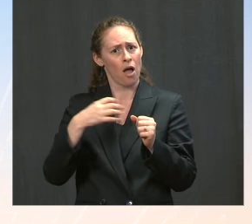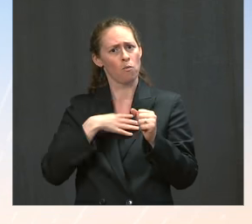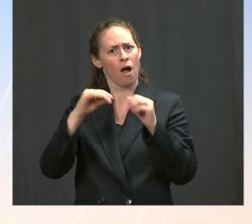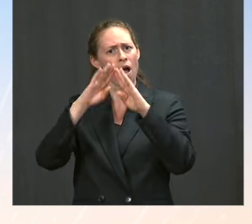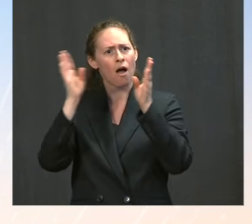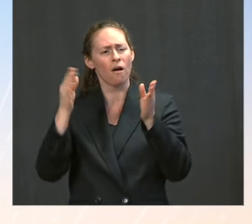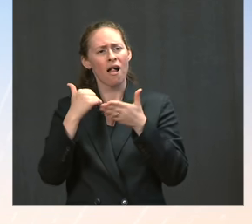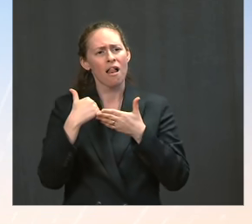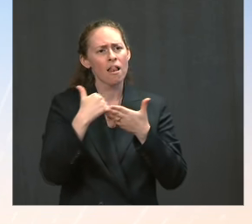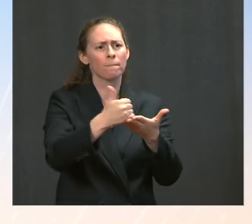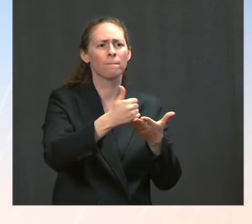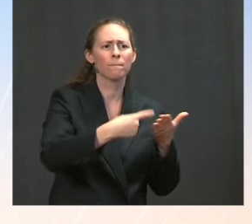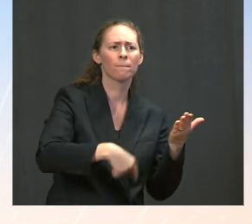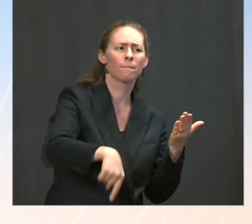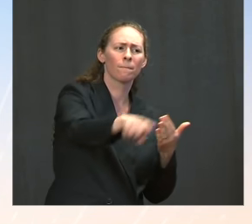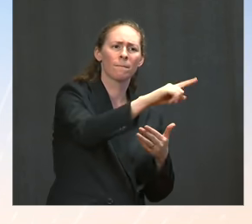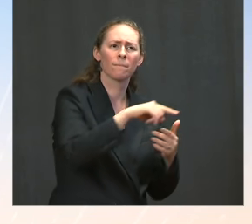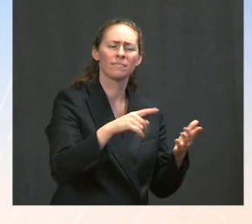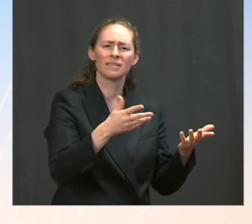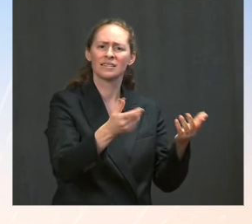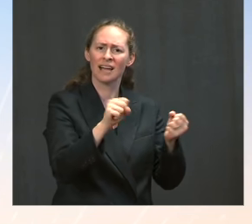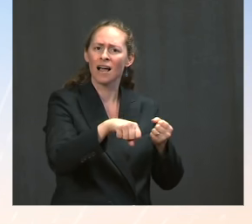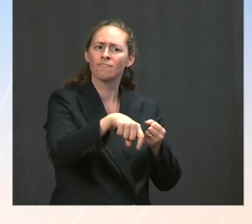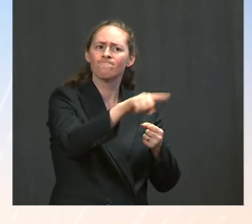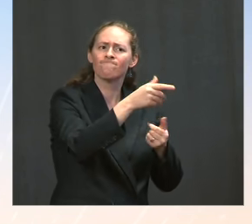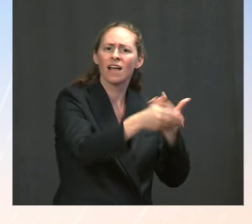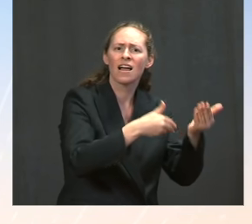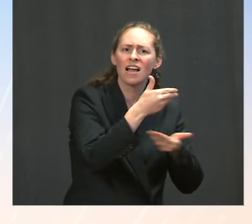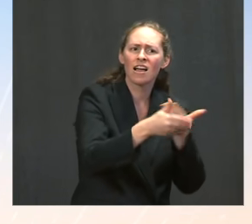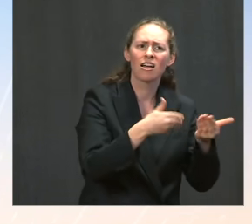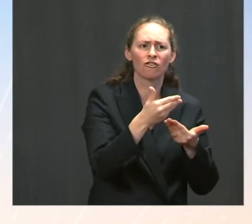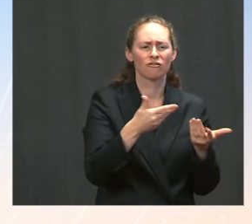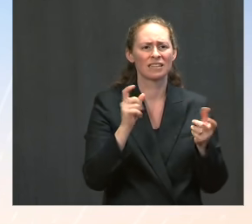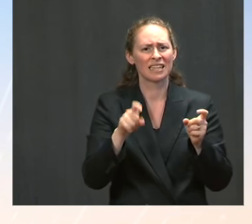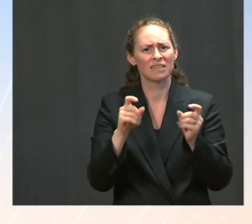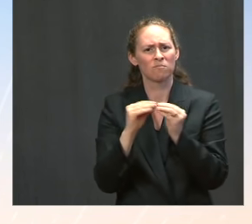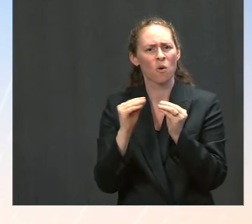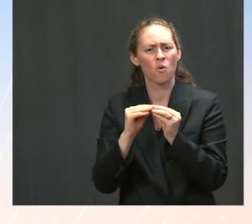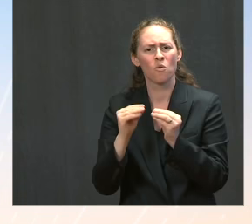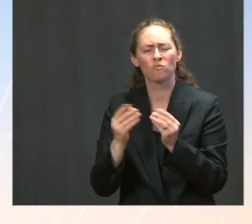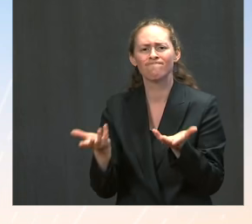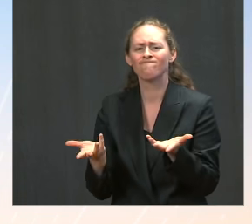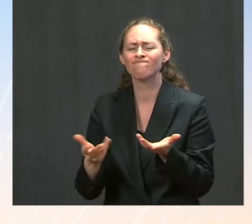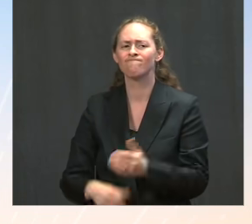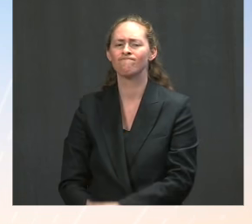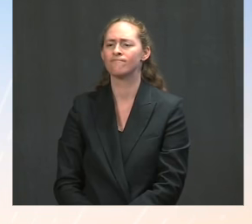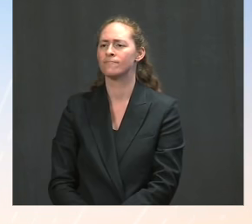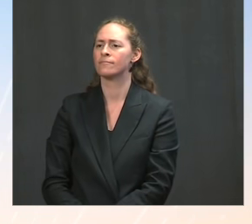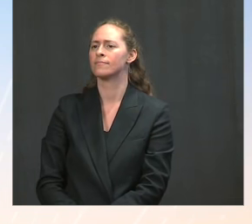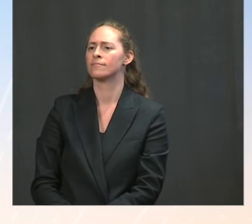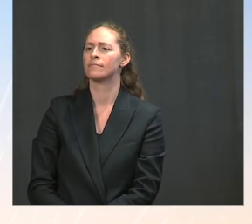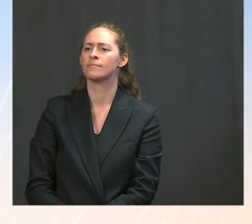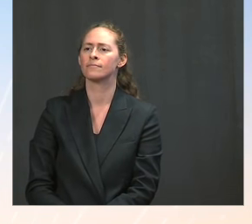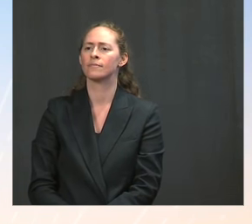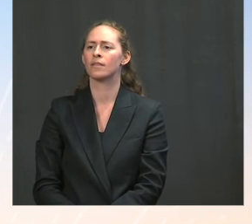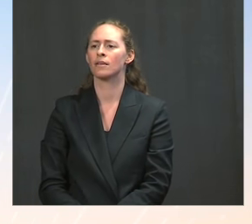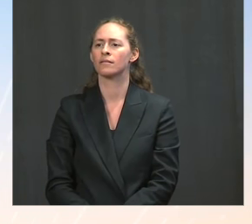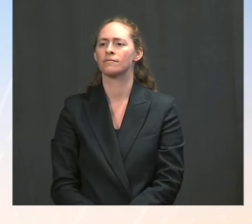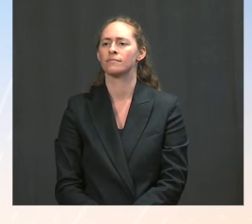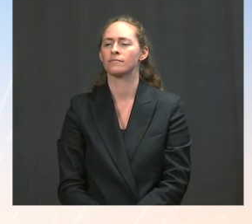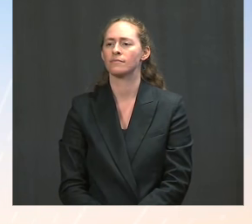shortage? Well, first, I would say that we have already implemented, and the money has gone out the door, continues to go out the door for our